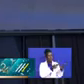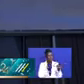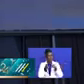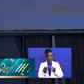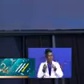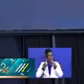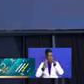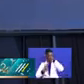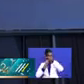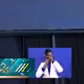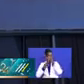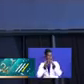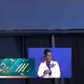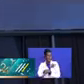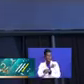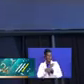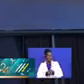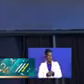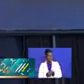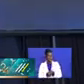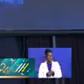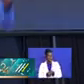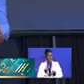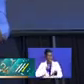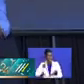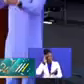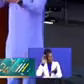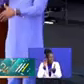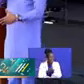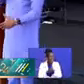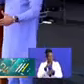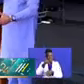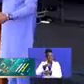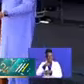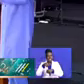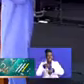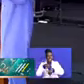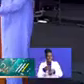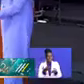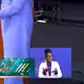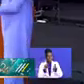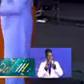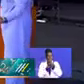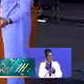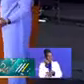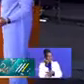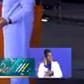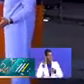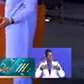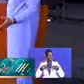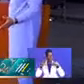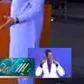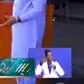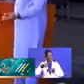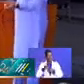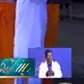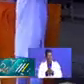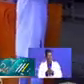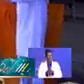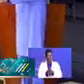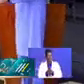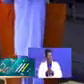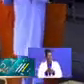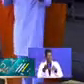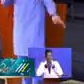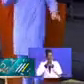to Supernatural I believe that this session the sick will be healed